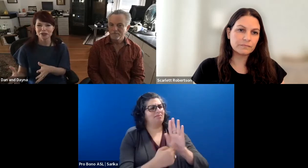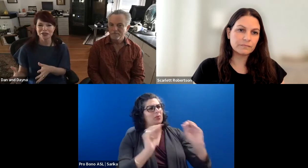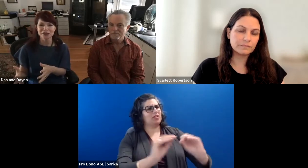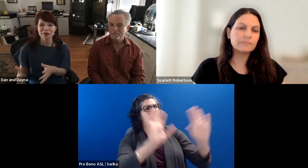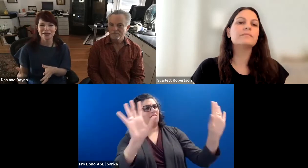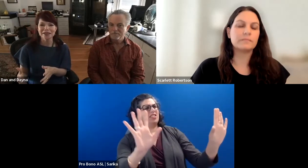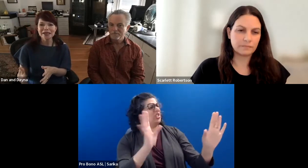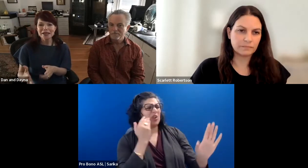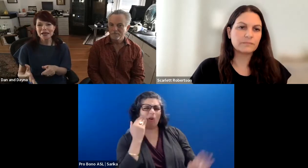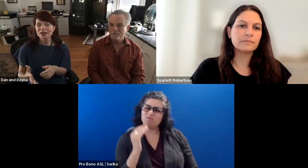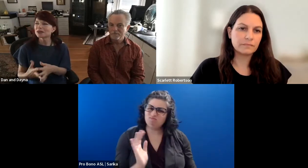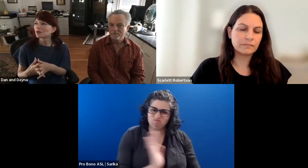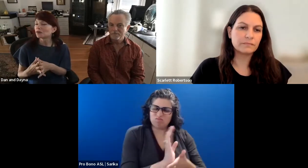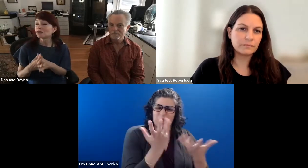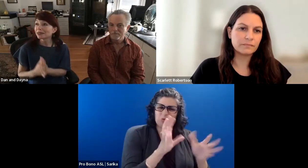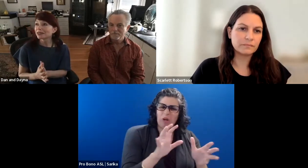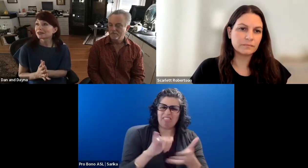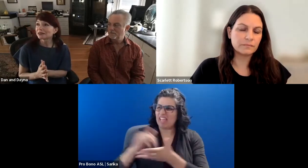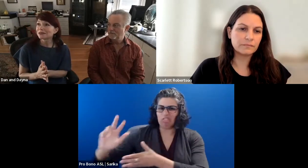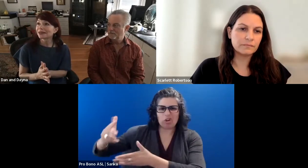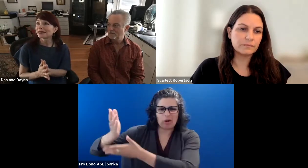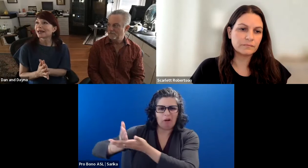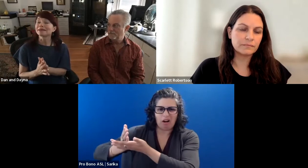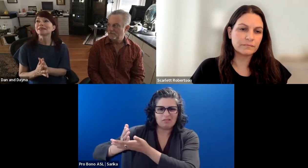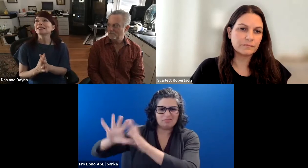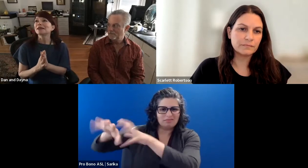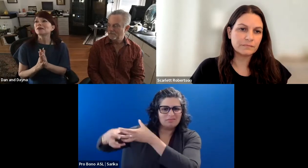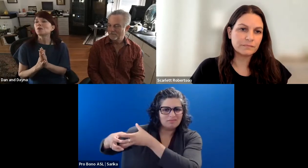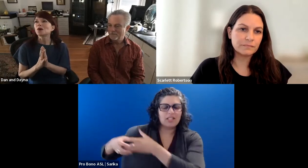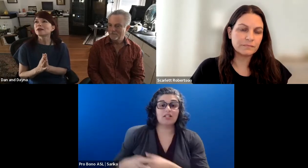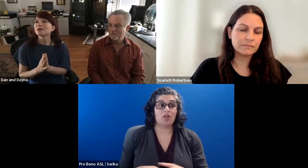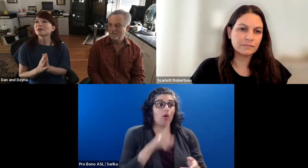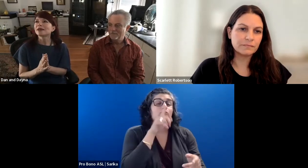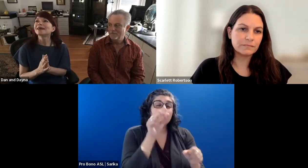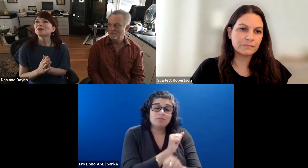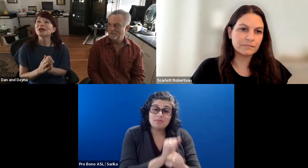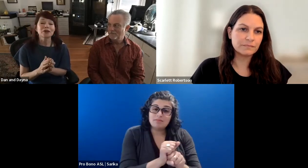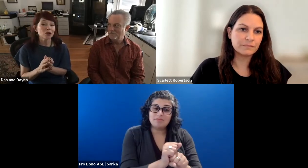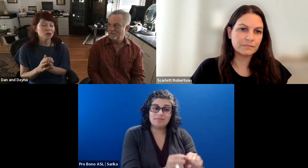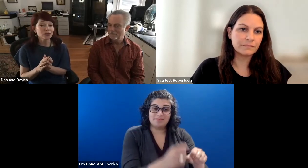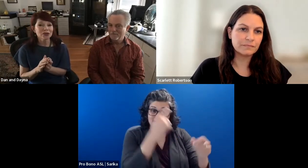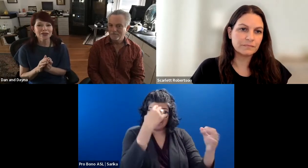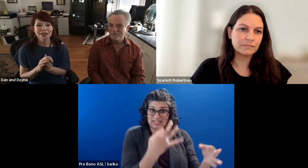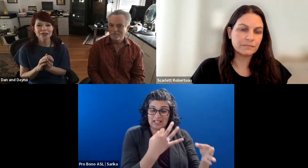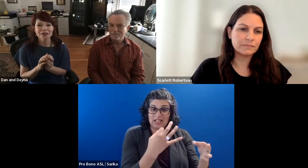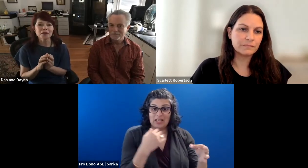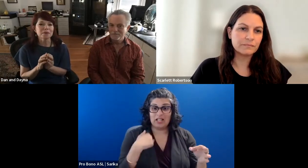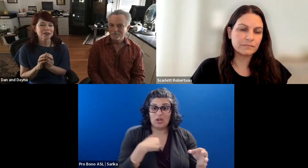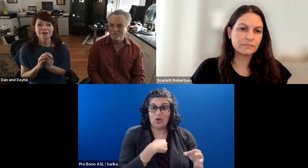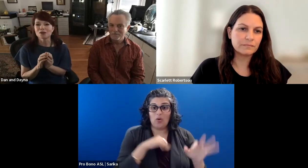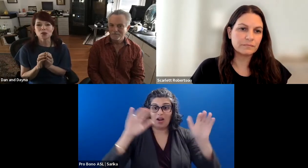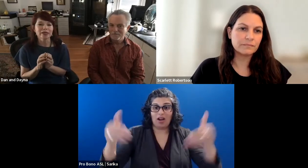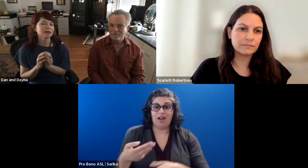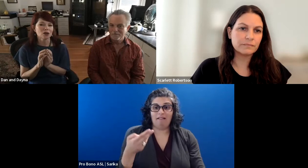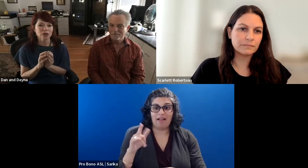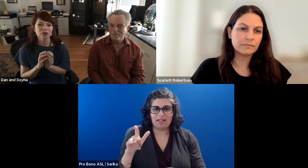whole verite strand. And what really solidified that was we'd hired Hal Wilner, the late,